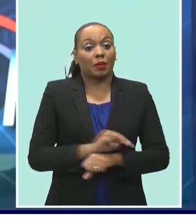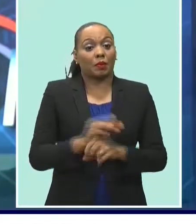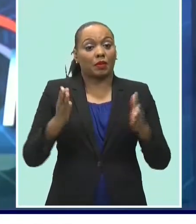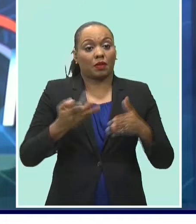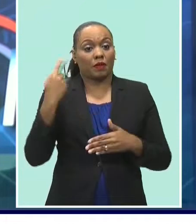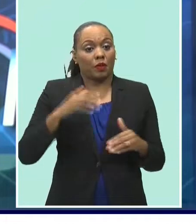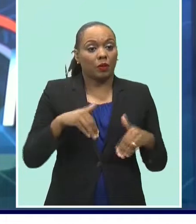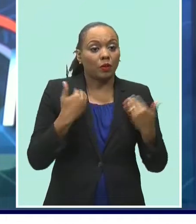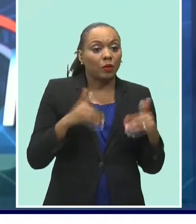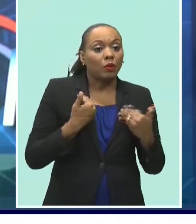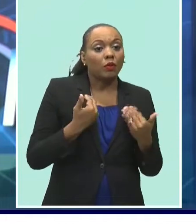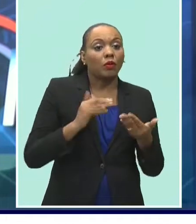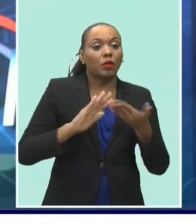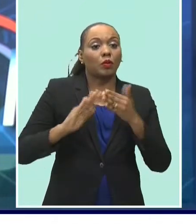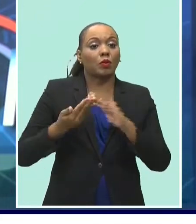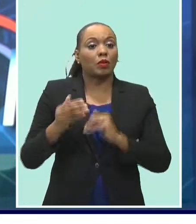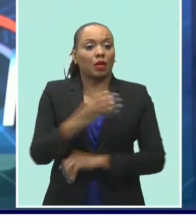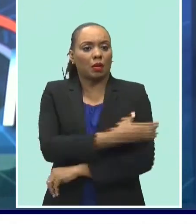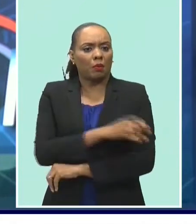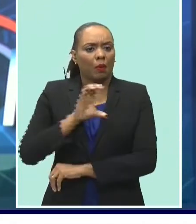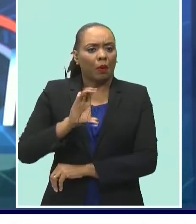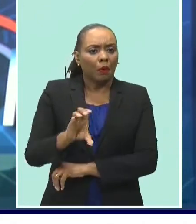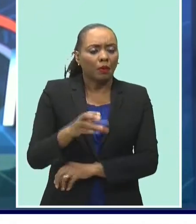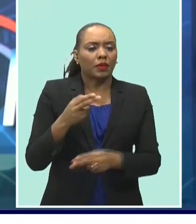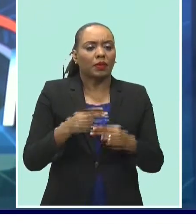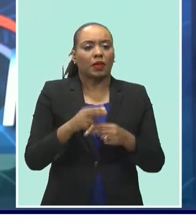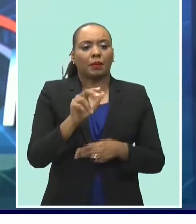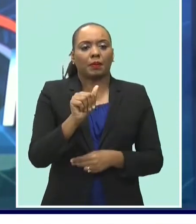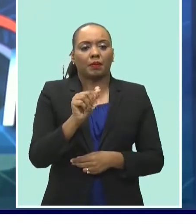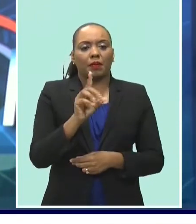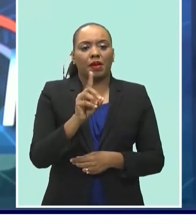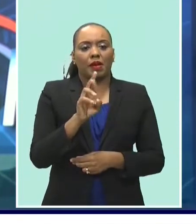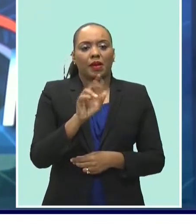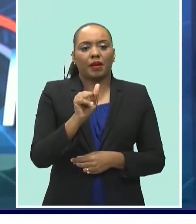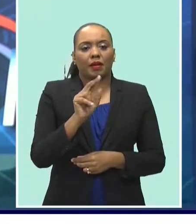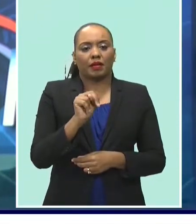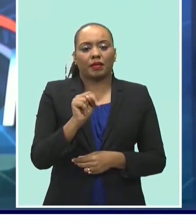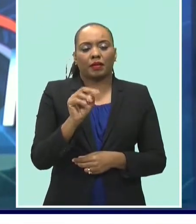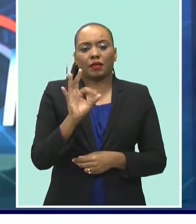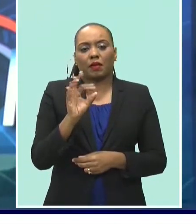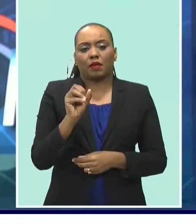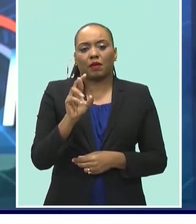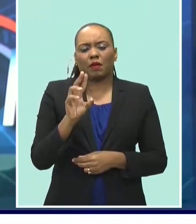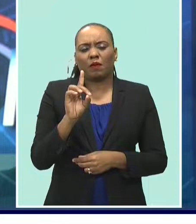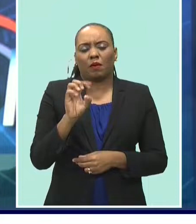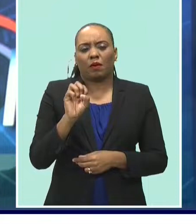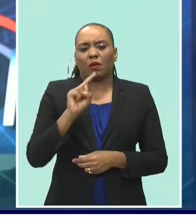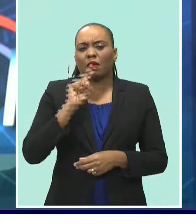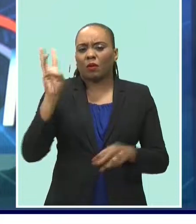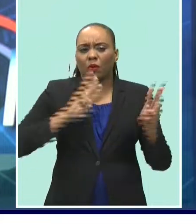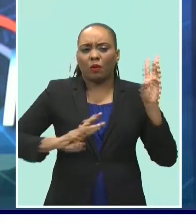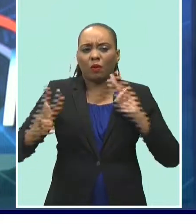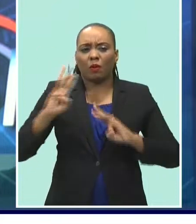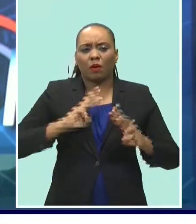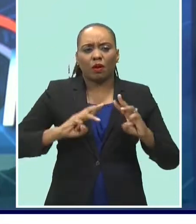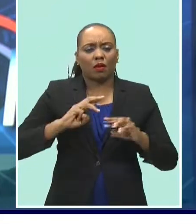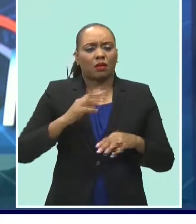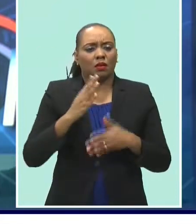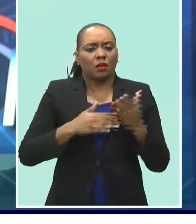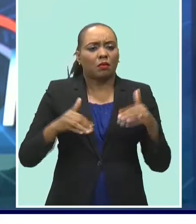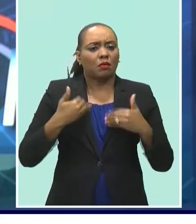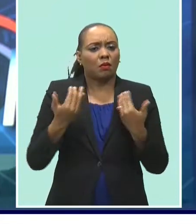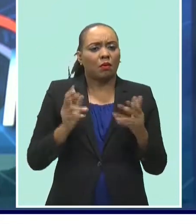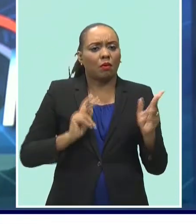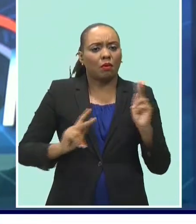The Minister of Youth and Community Empowerment, Adrian Ford, is concerned about the use of a homemade concoction that is a danger to young